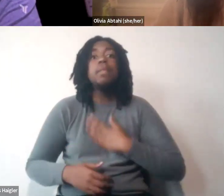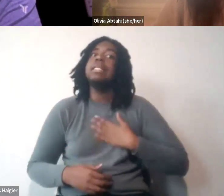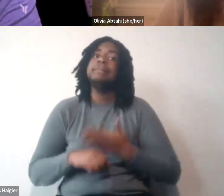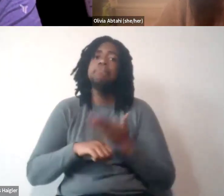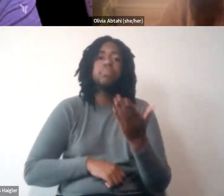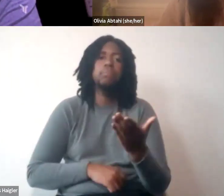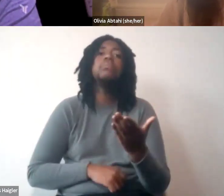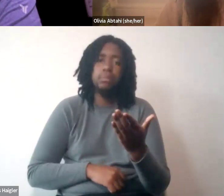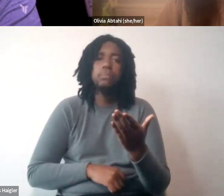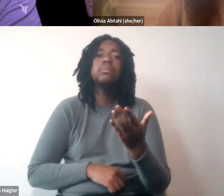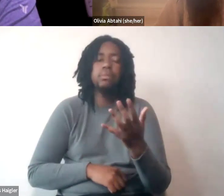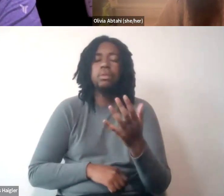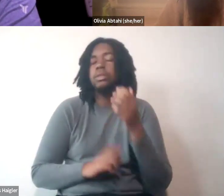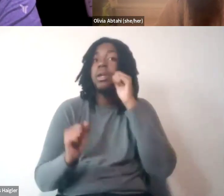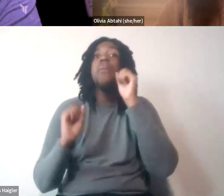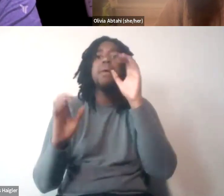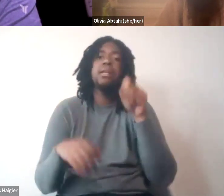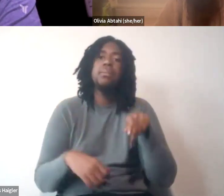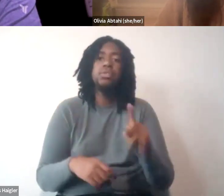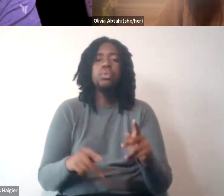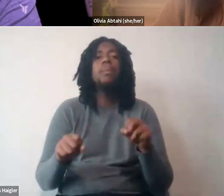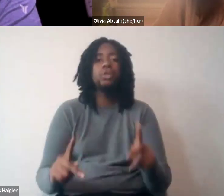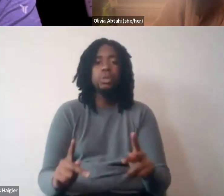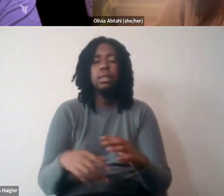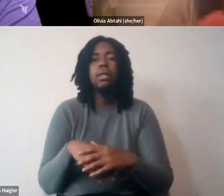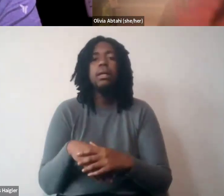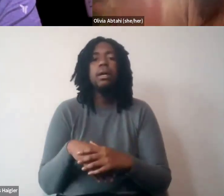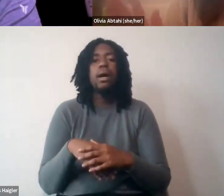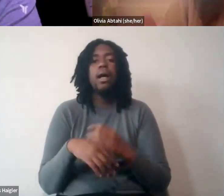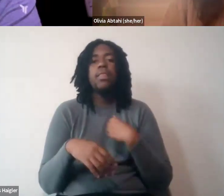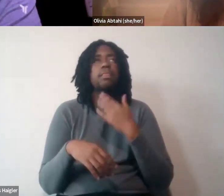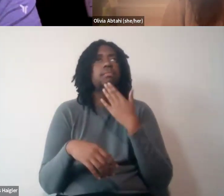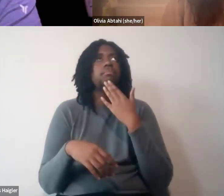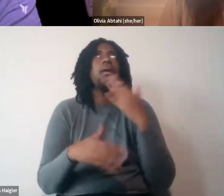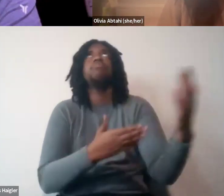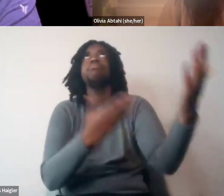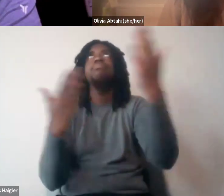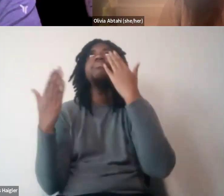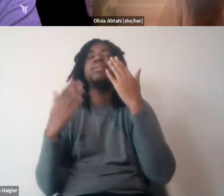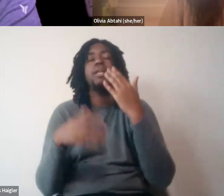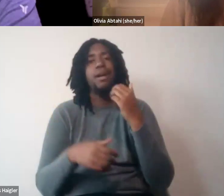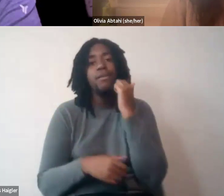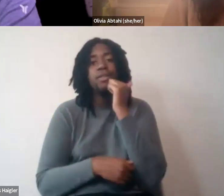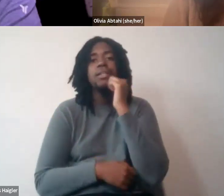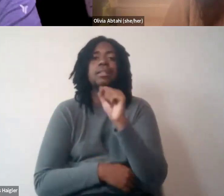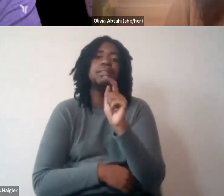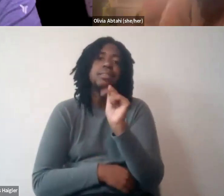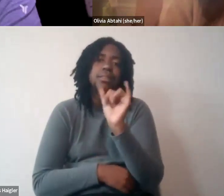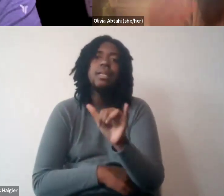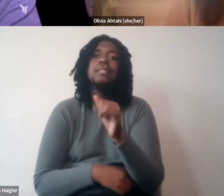do. It is an incredible opportunity. And I thank my stars every day that Stacy